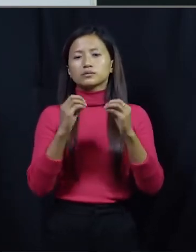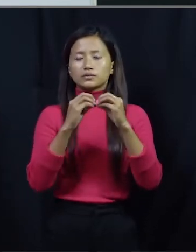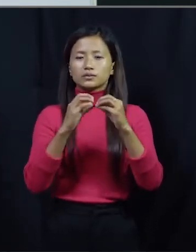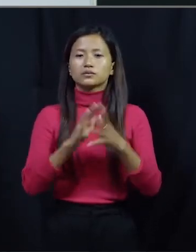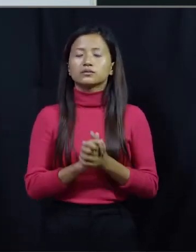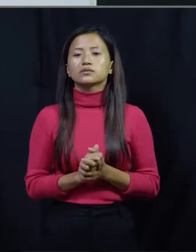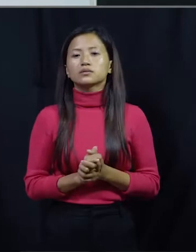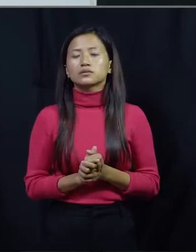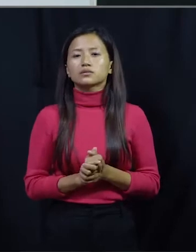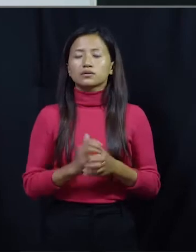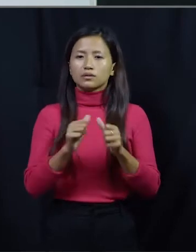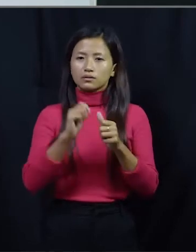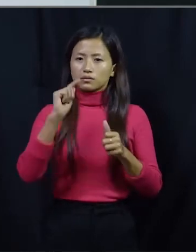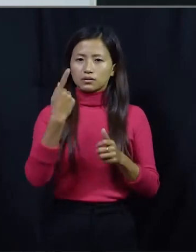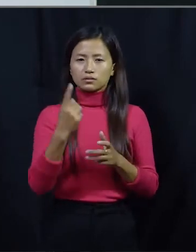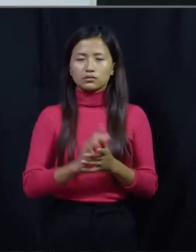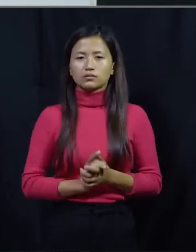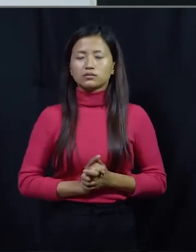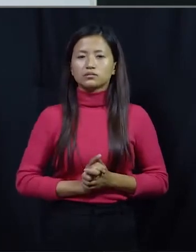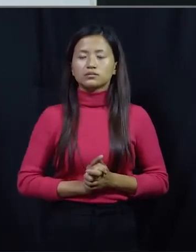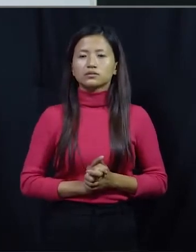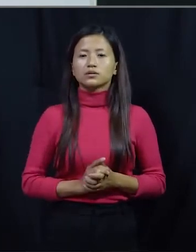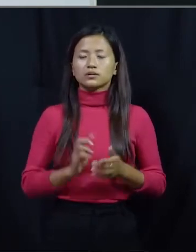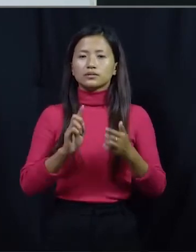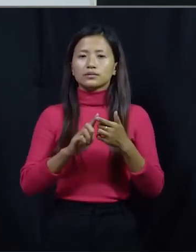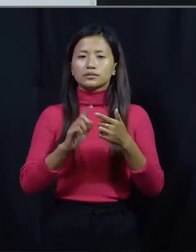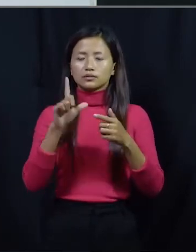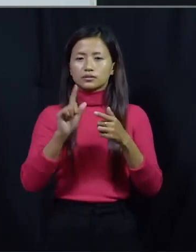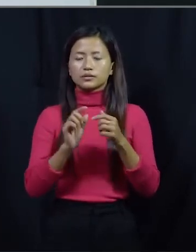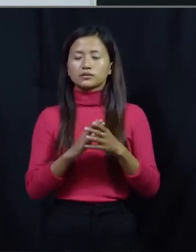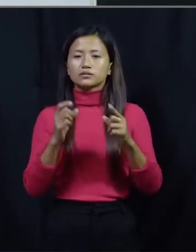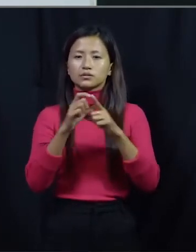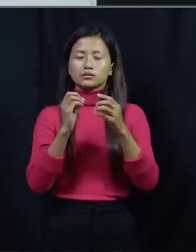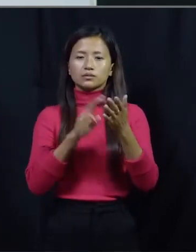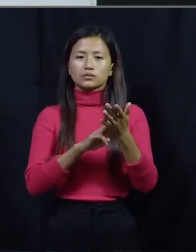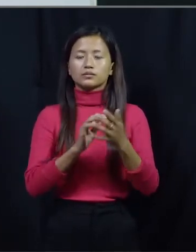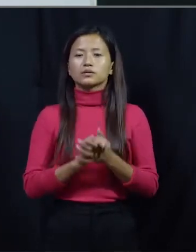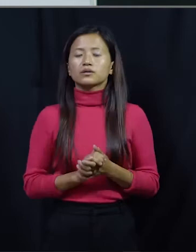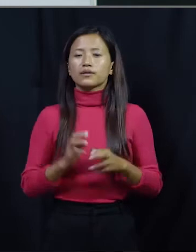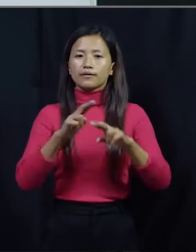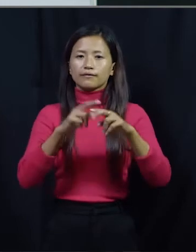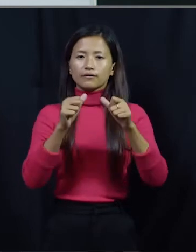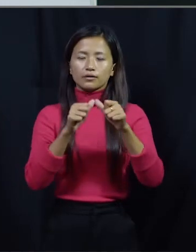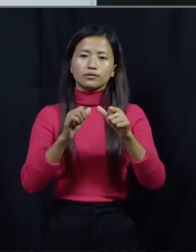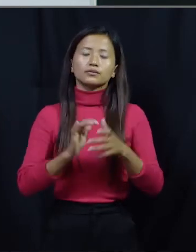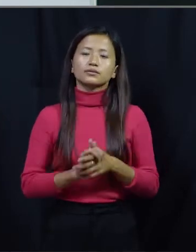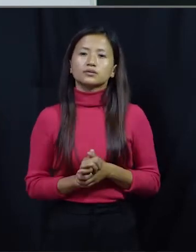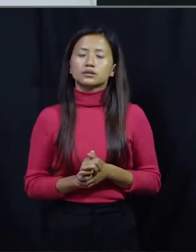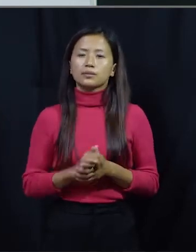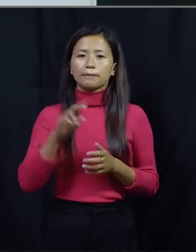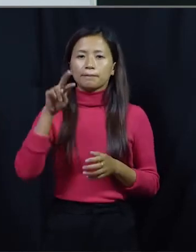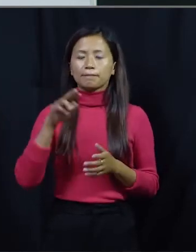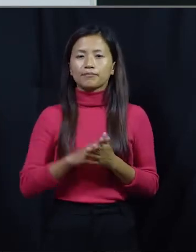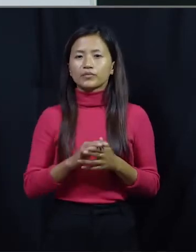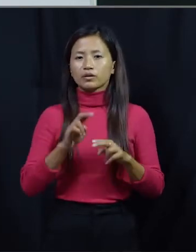If you write A alone, that represents the element in the domain. If you put FA, that means this